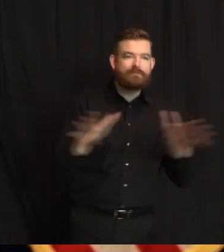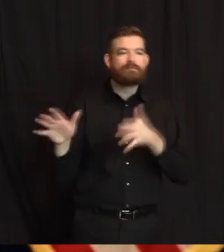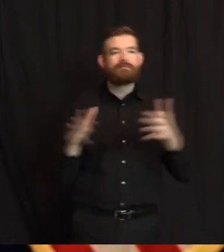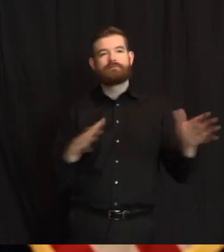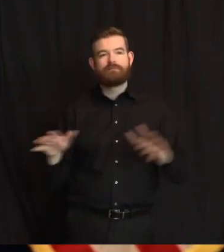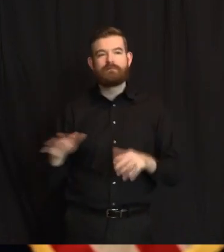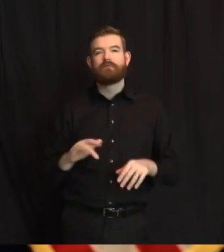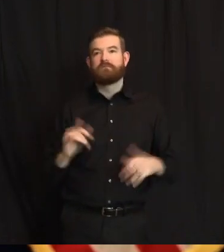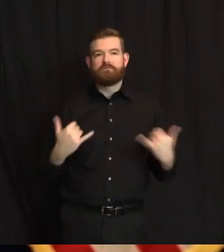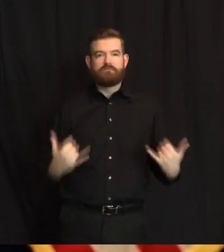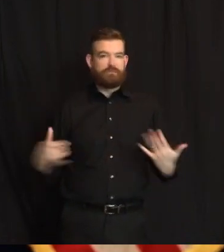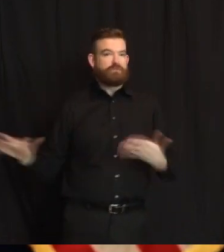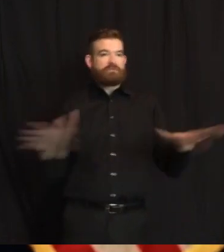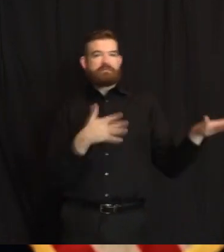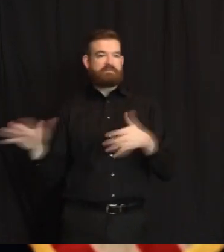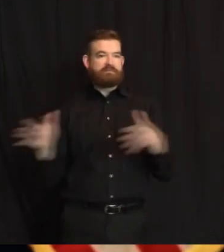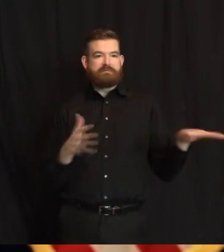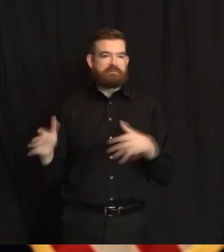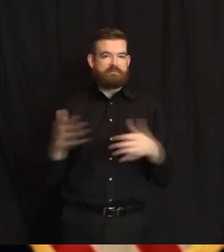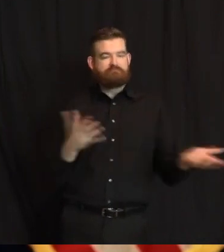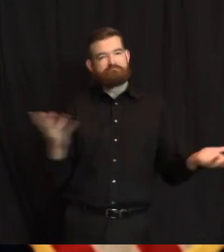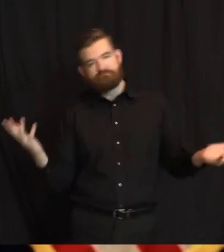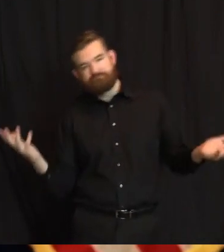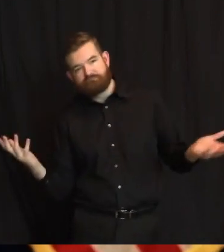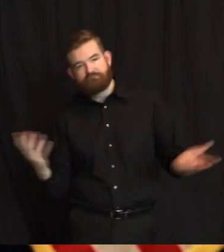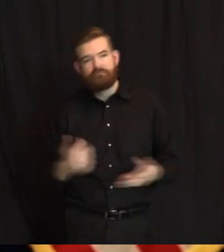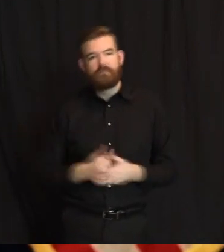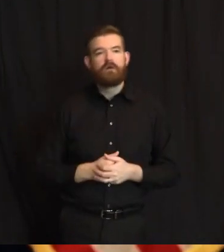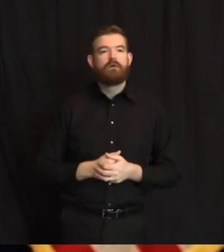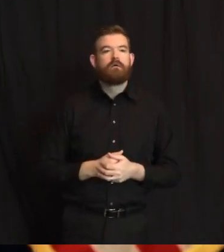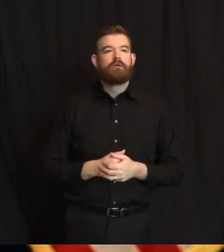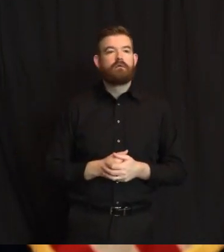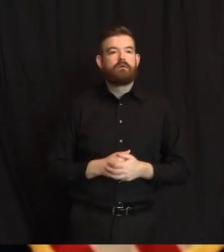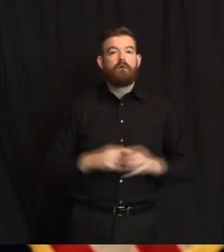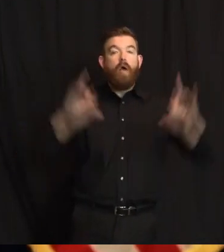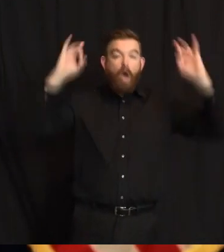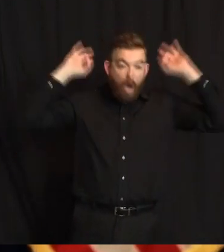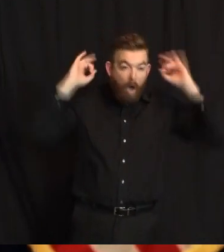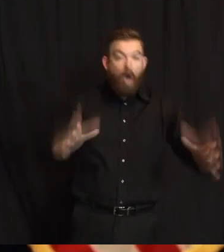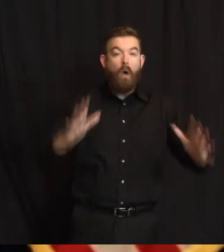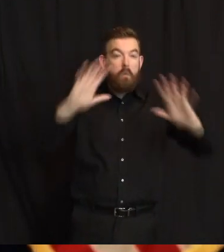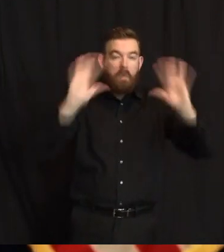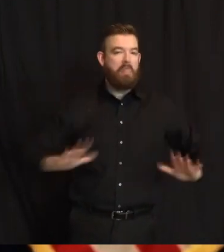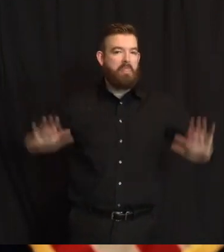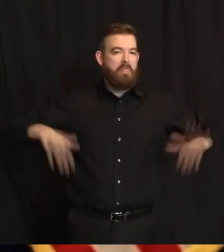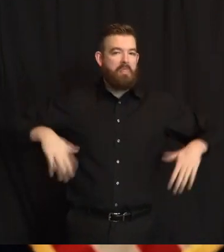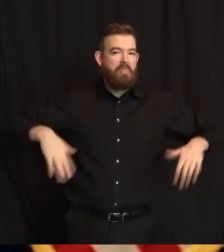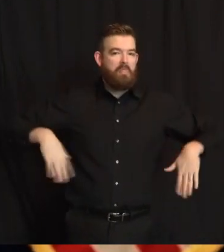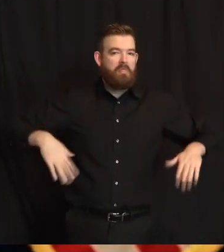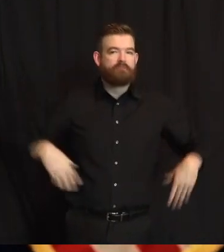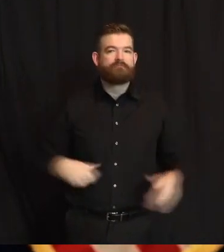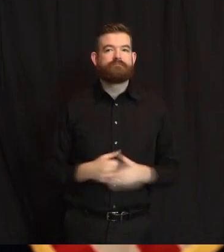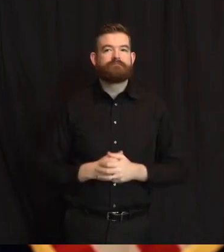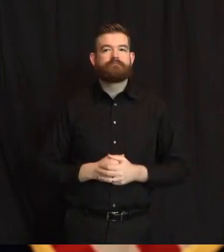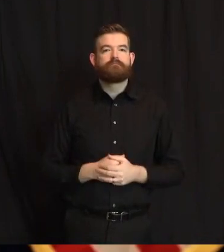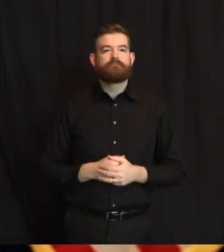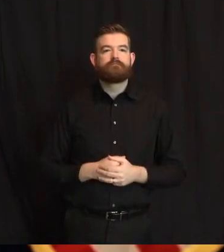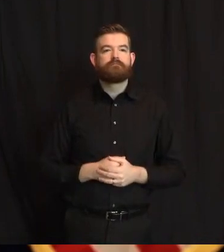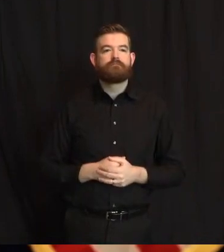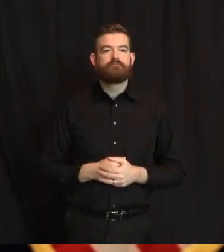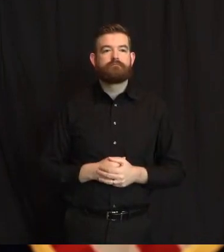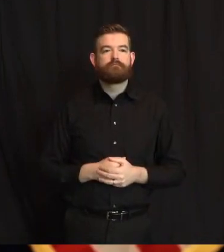you posted on that. We'll start. Martell, you got the mic today? Martell, who's been with us literally every single day. Before